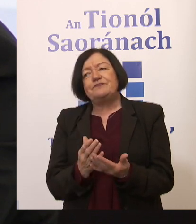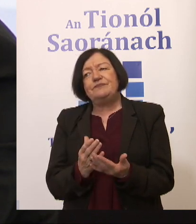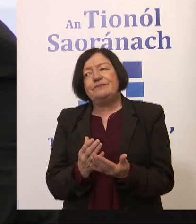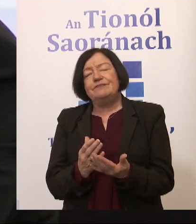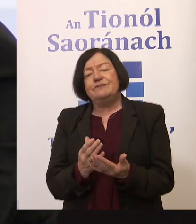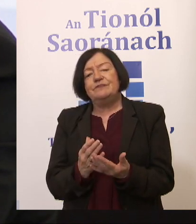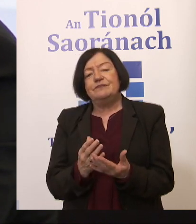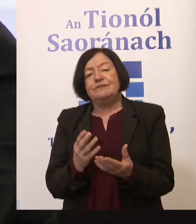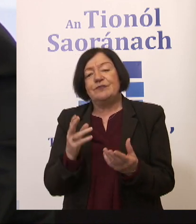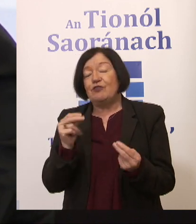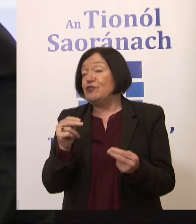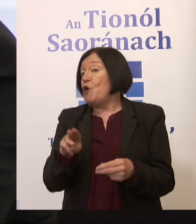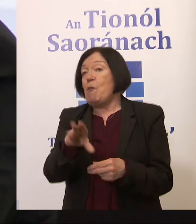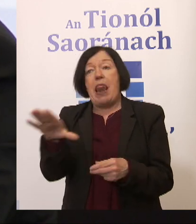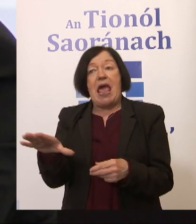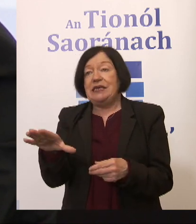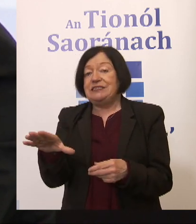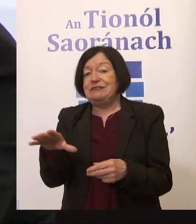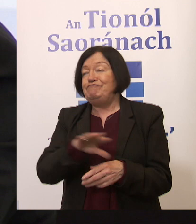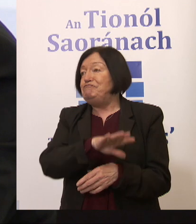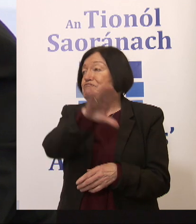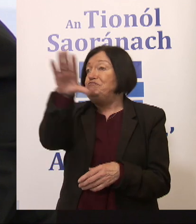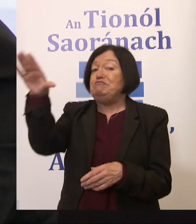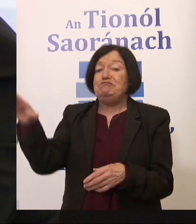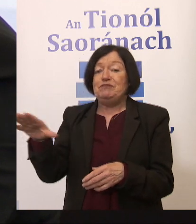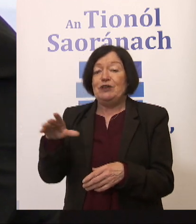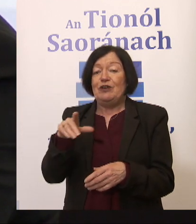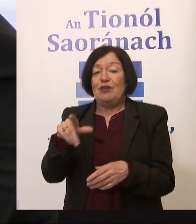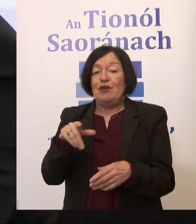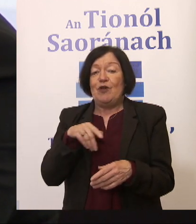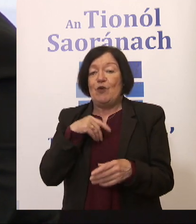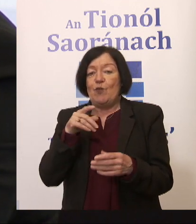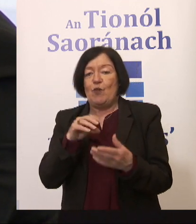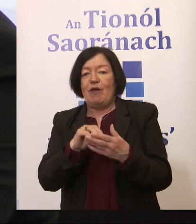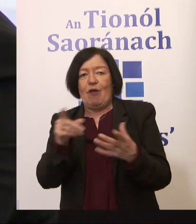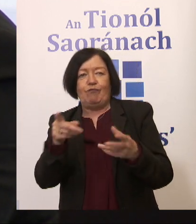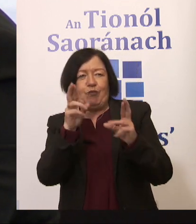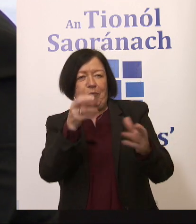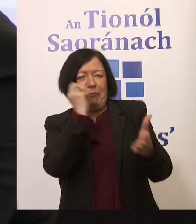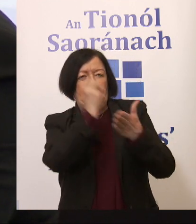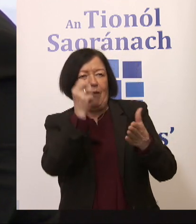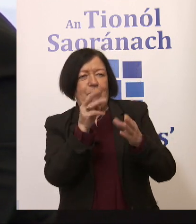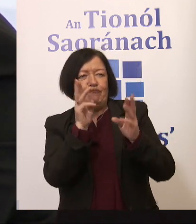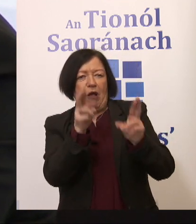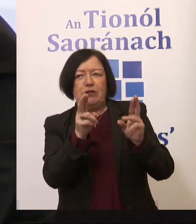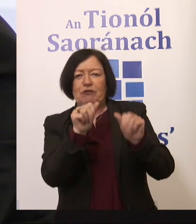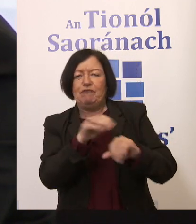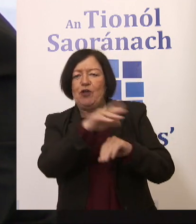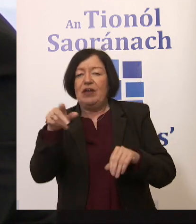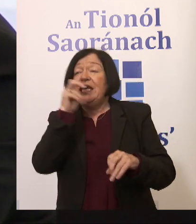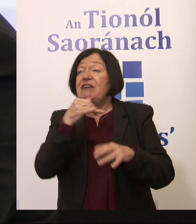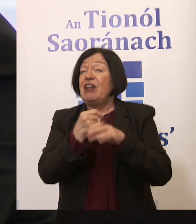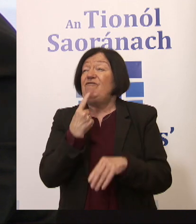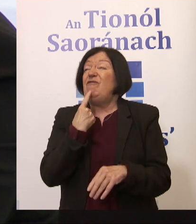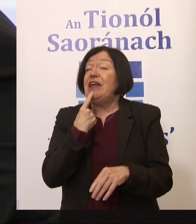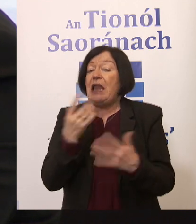there's no place out there that sort of feels that we cracked the nut here. Everything is perfect, you know. Even in places like Finland,